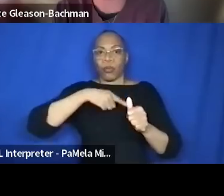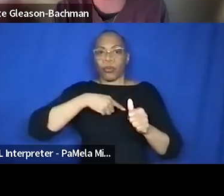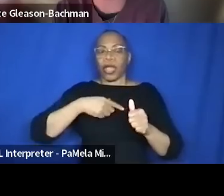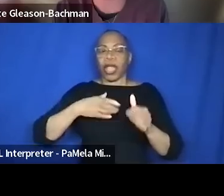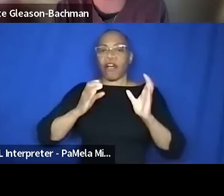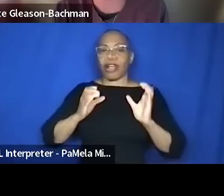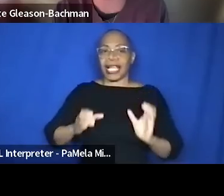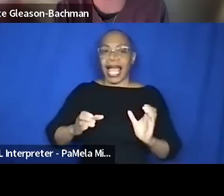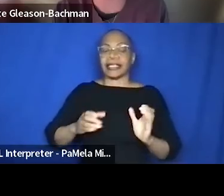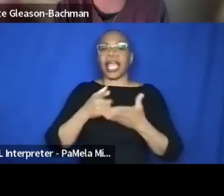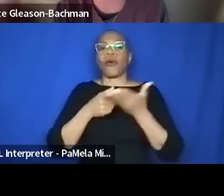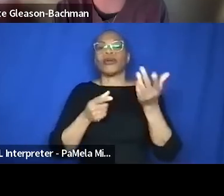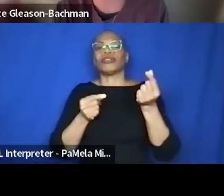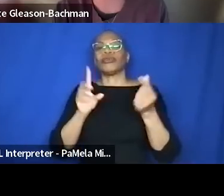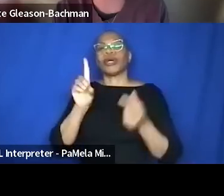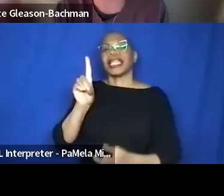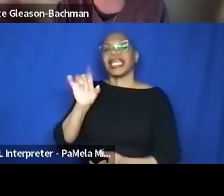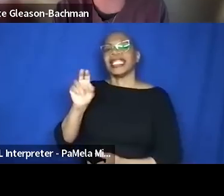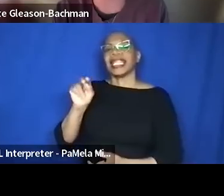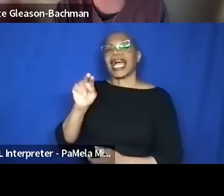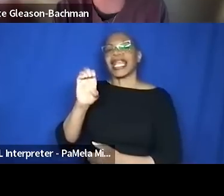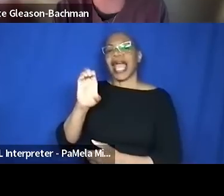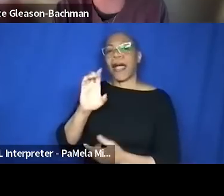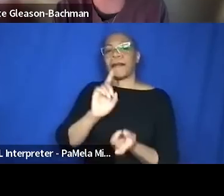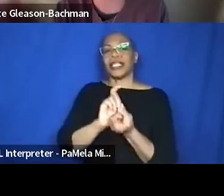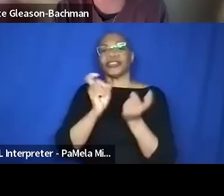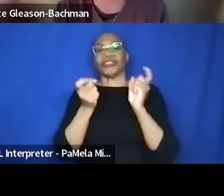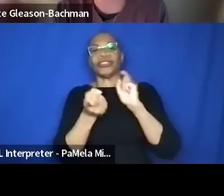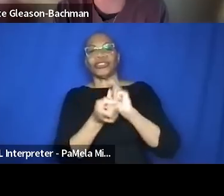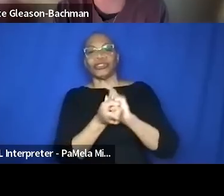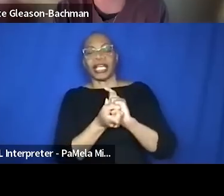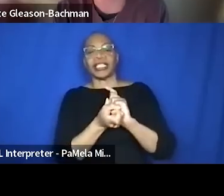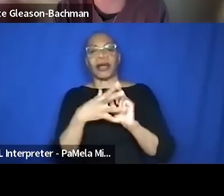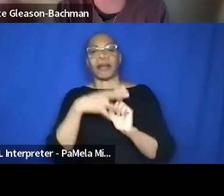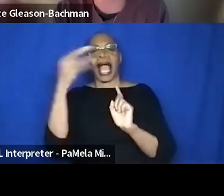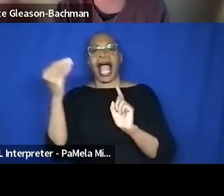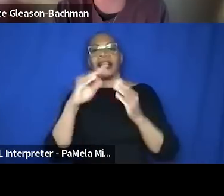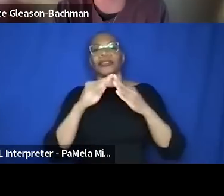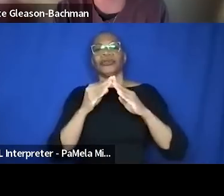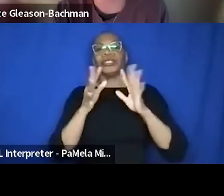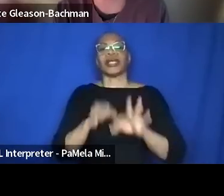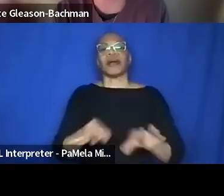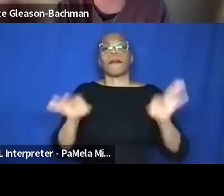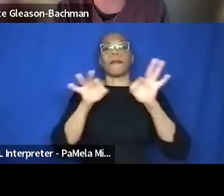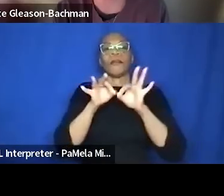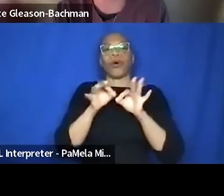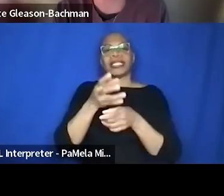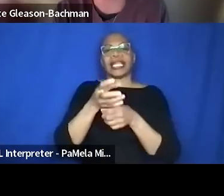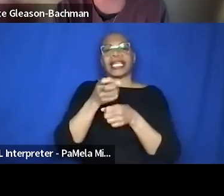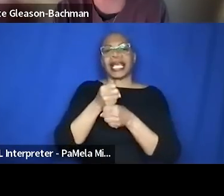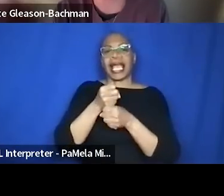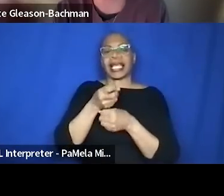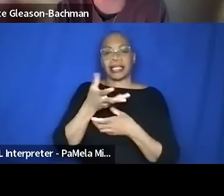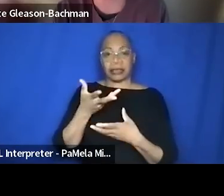the power dynamic to come out into the community, which is really important in gaining trust, especially when there's a healthcare